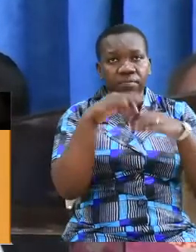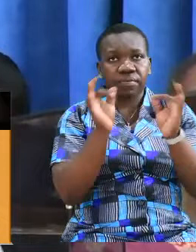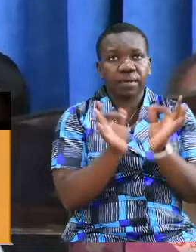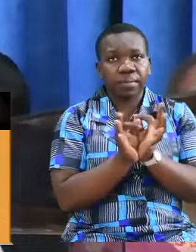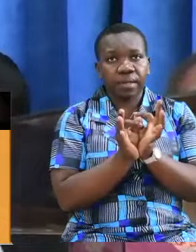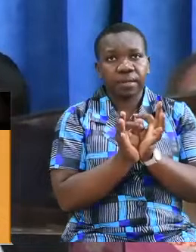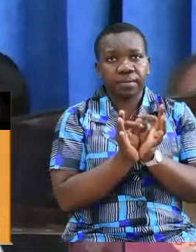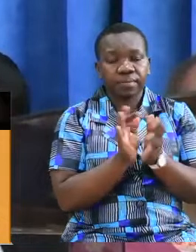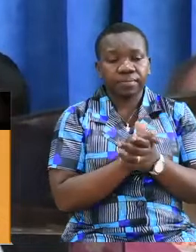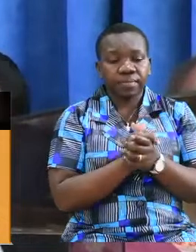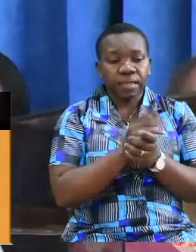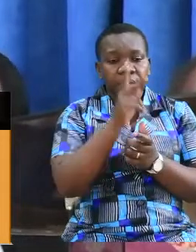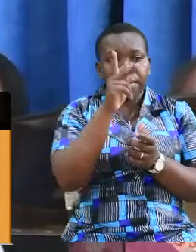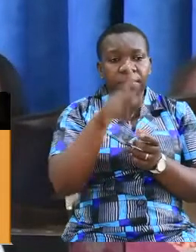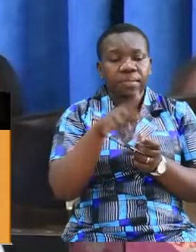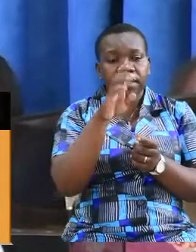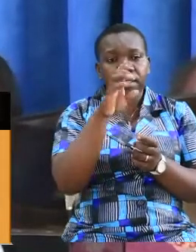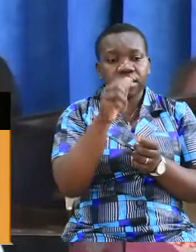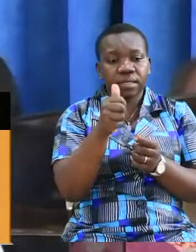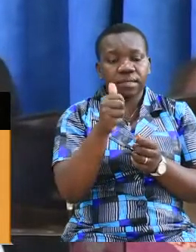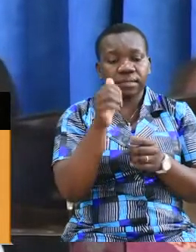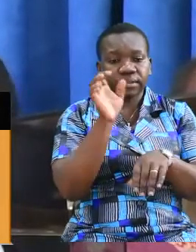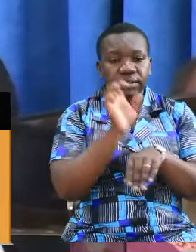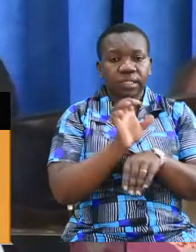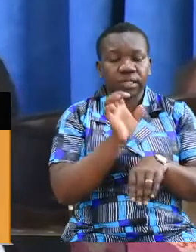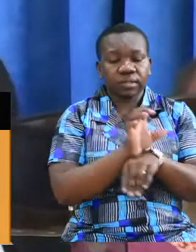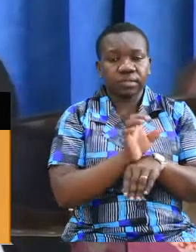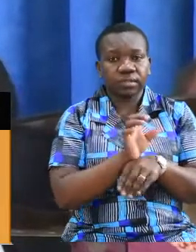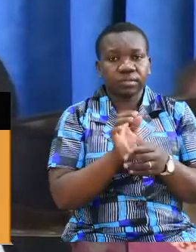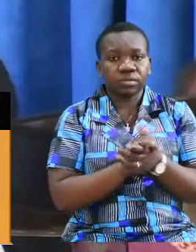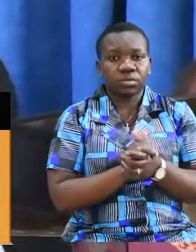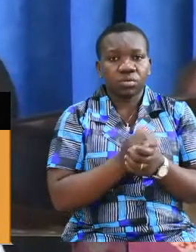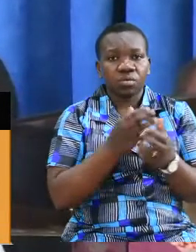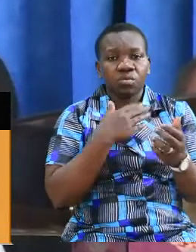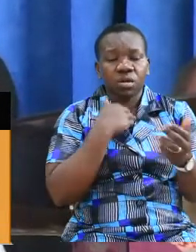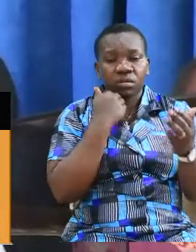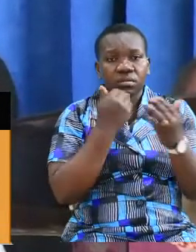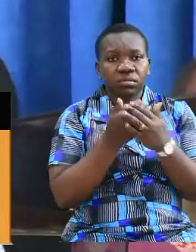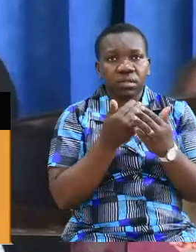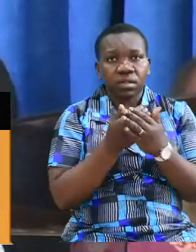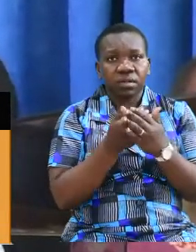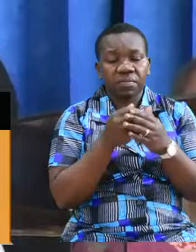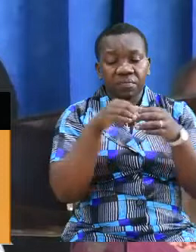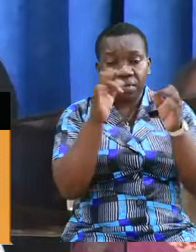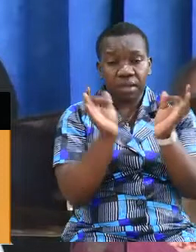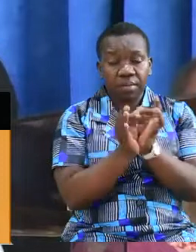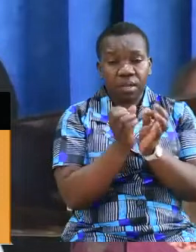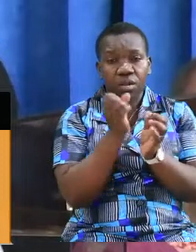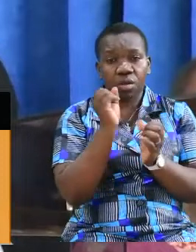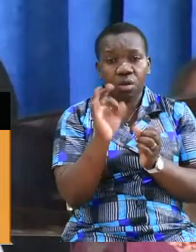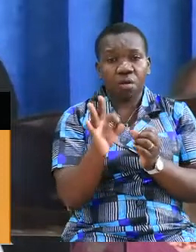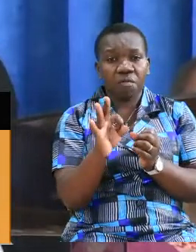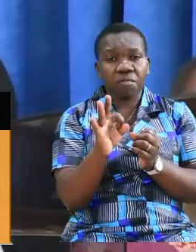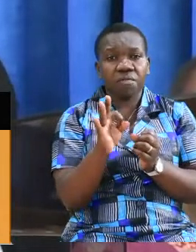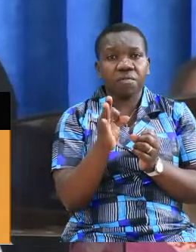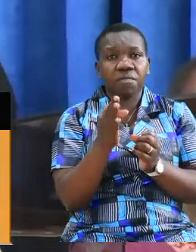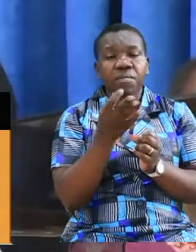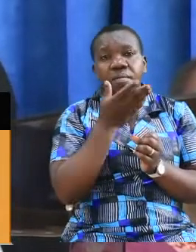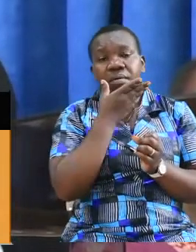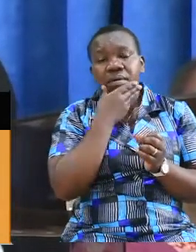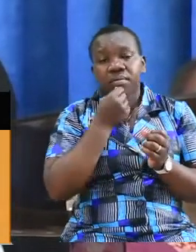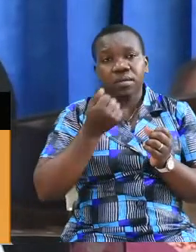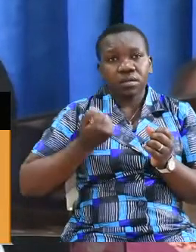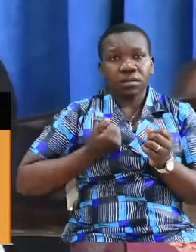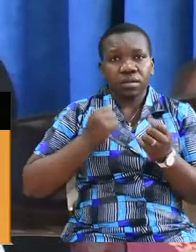Presbyterian Church of East Africa, Odaya Presbytery, Kiagudo Parish, and the family of Elder and Mrs. David